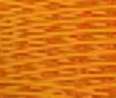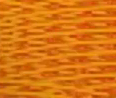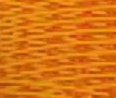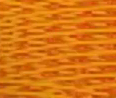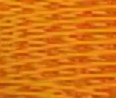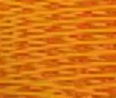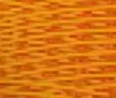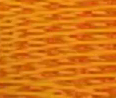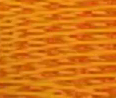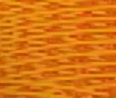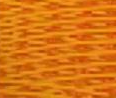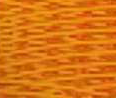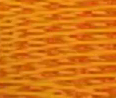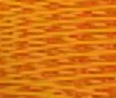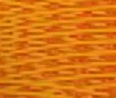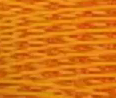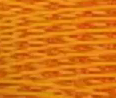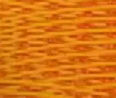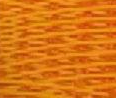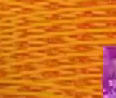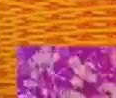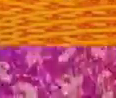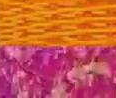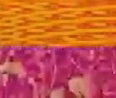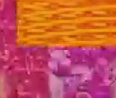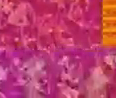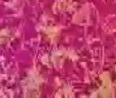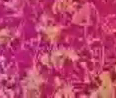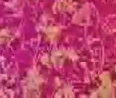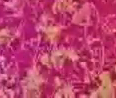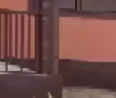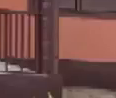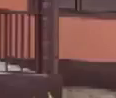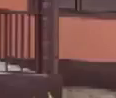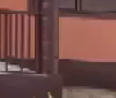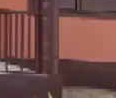ñun lool mo ñu soxal ak SB Printing Design taral sa kër taral sa